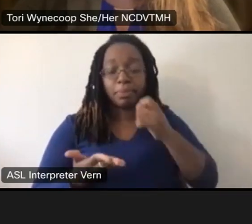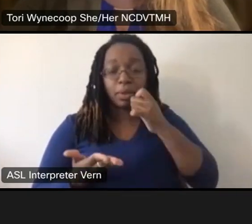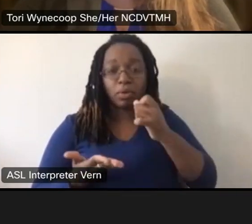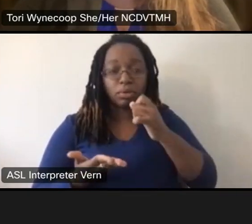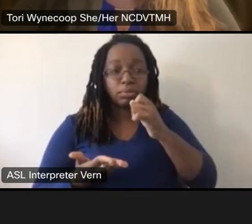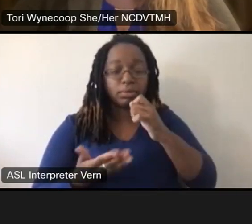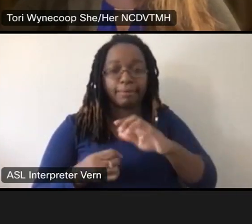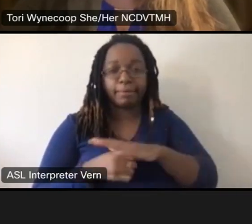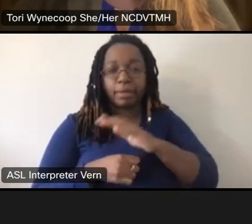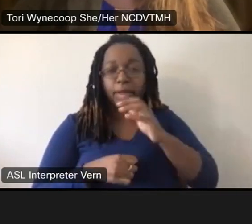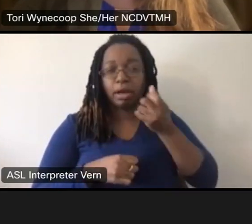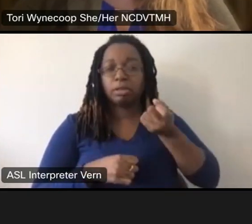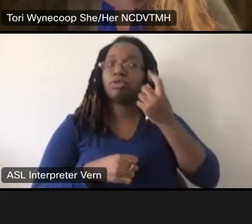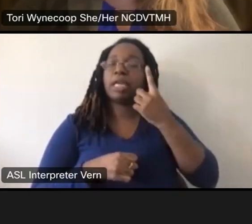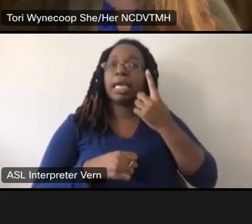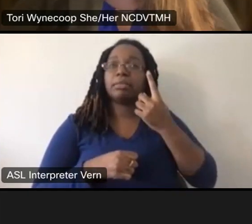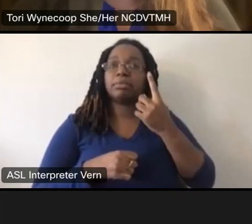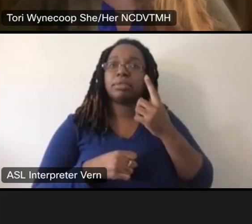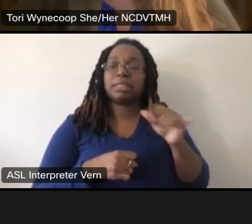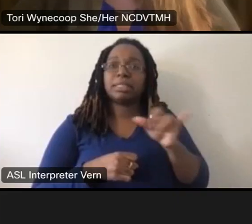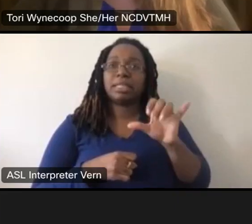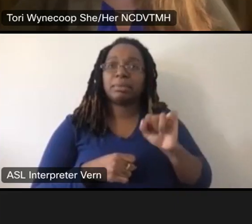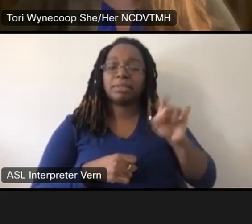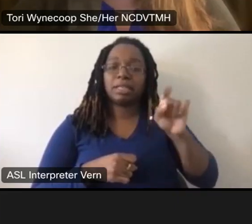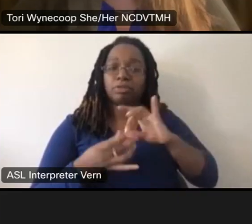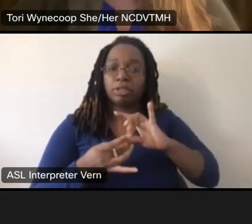this can happen in a same-sex relationship.